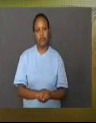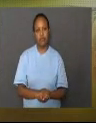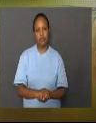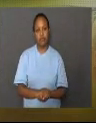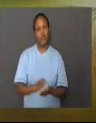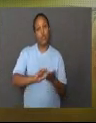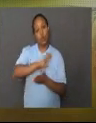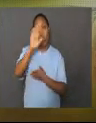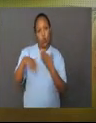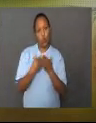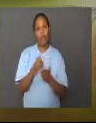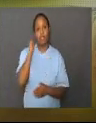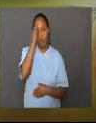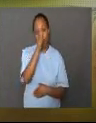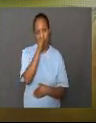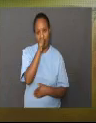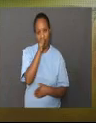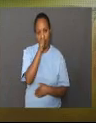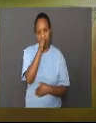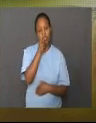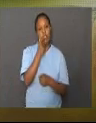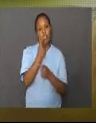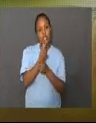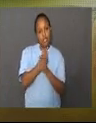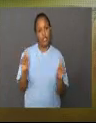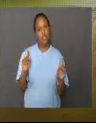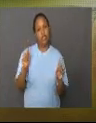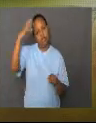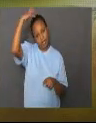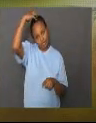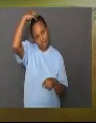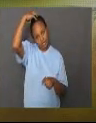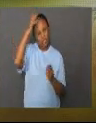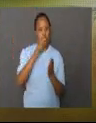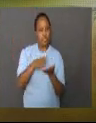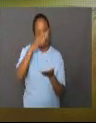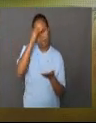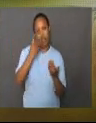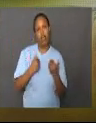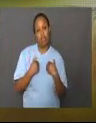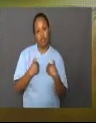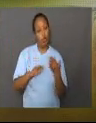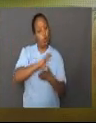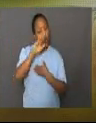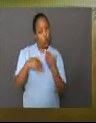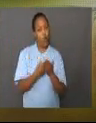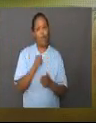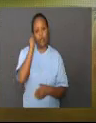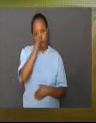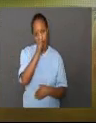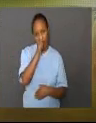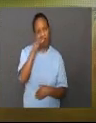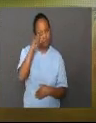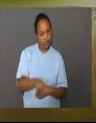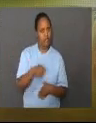All Ethiopians enjoy free state education, and all Ethiopians